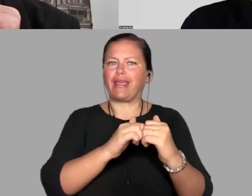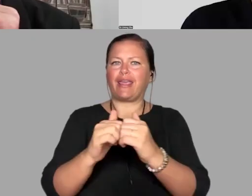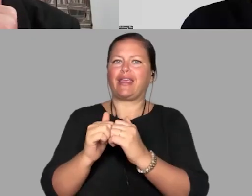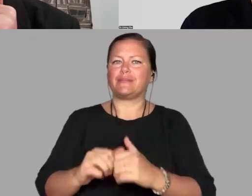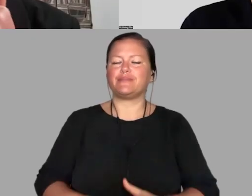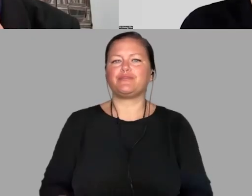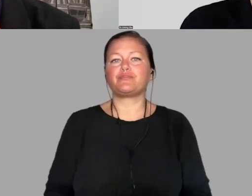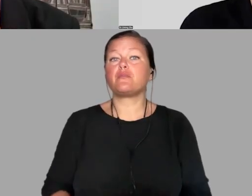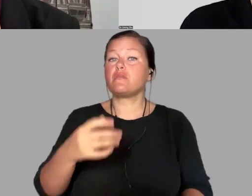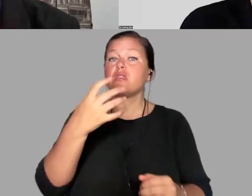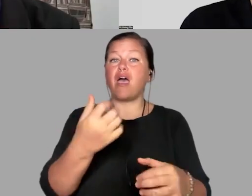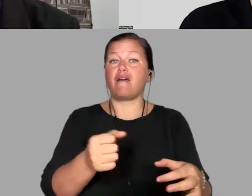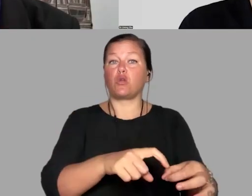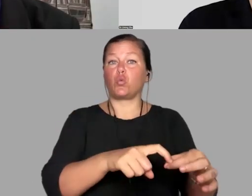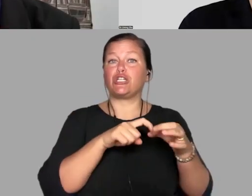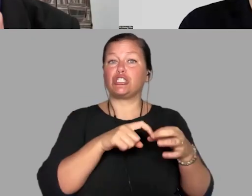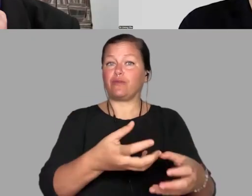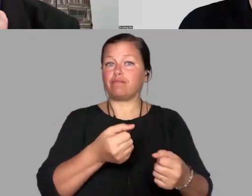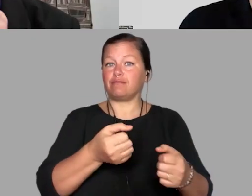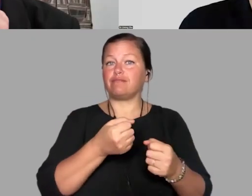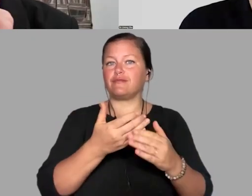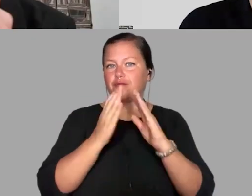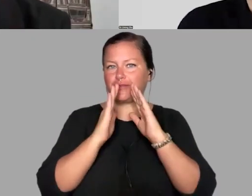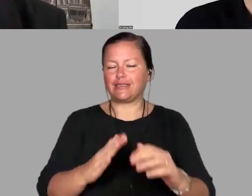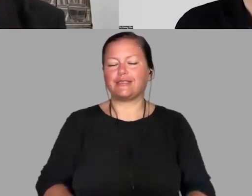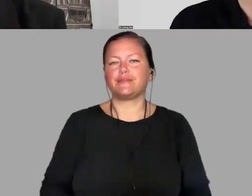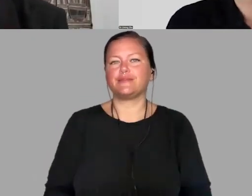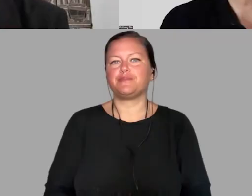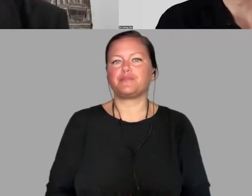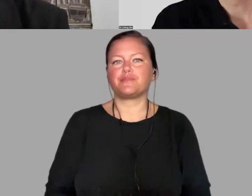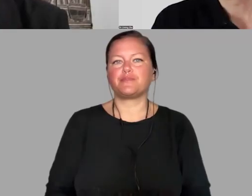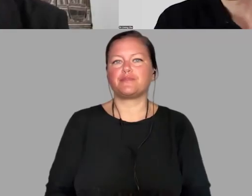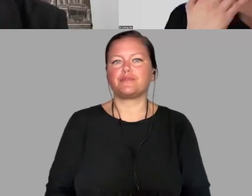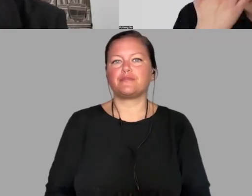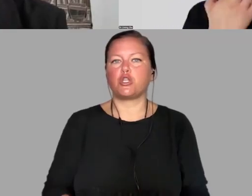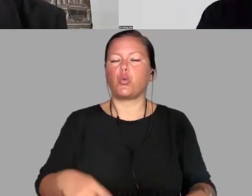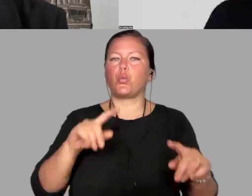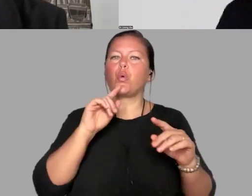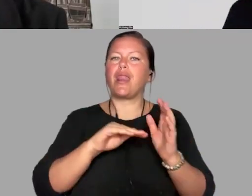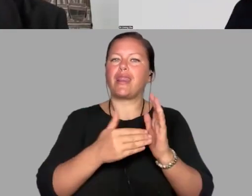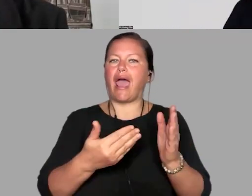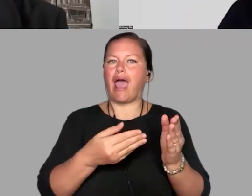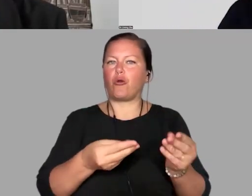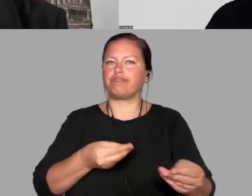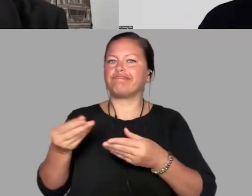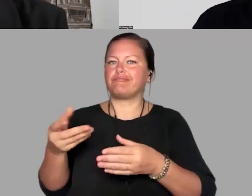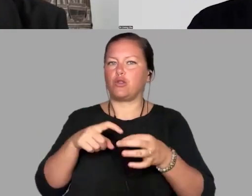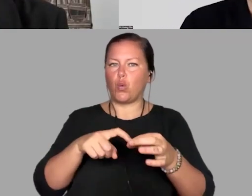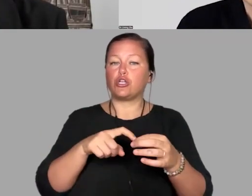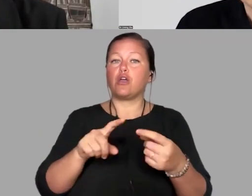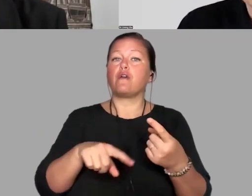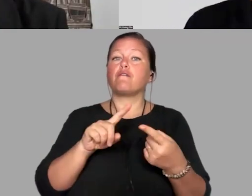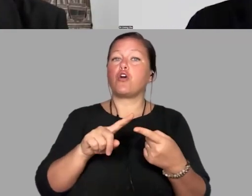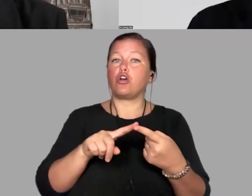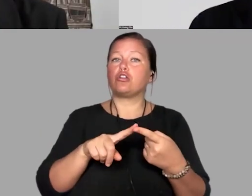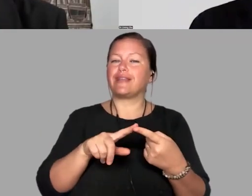some questions that have come through, which is fantastic. So we might just move to some of those now. The first one